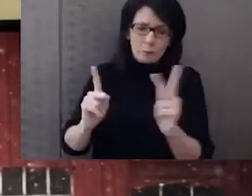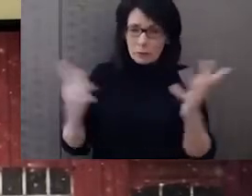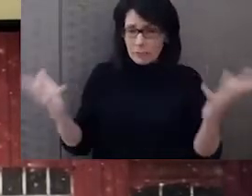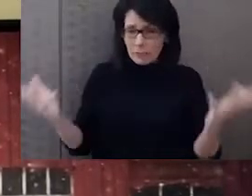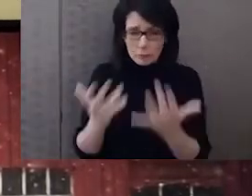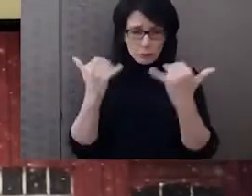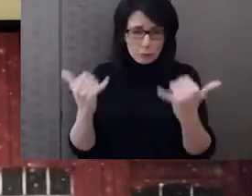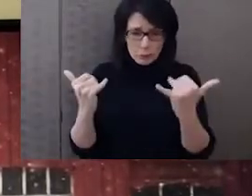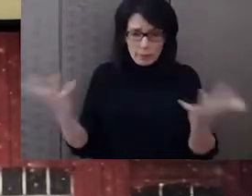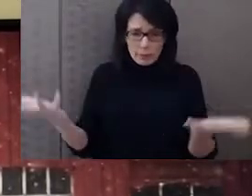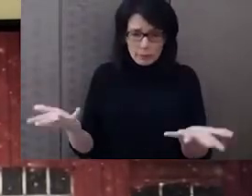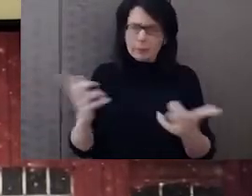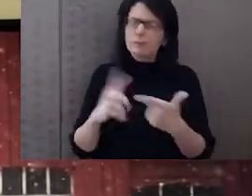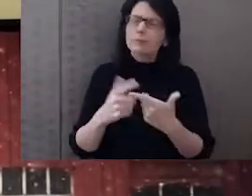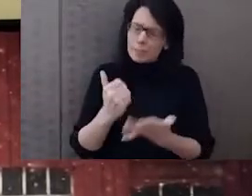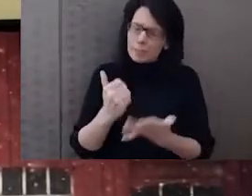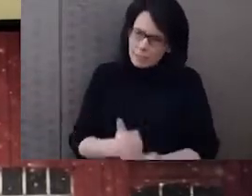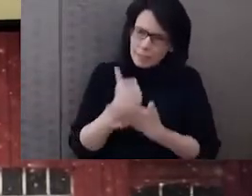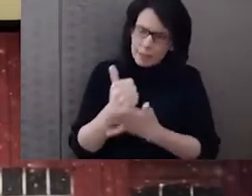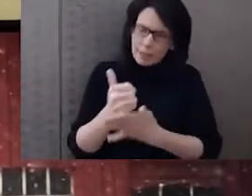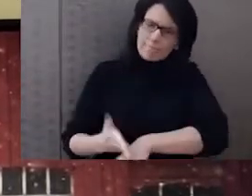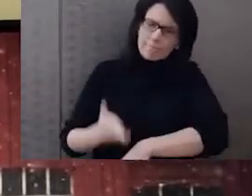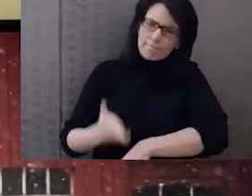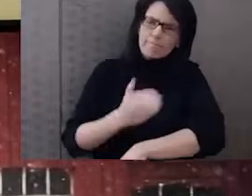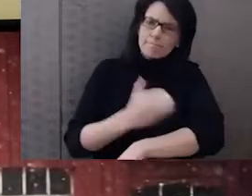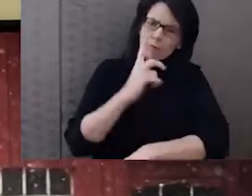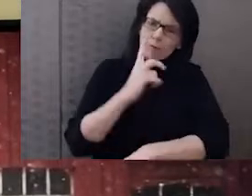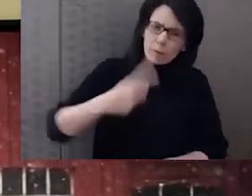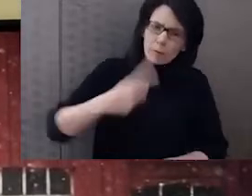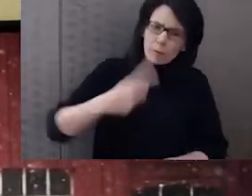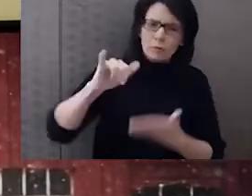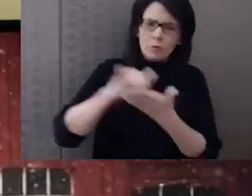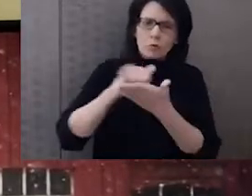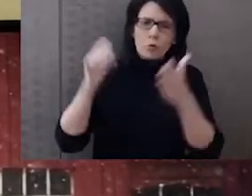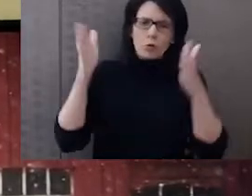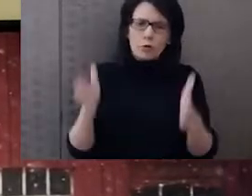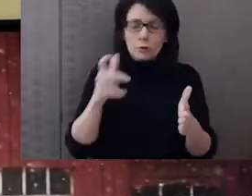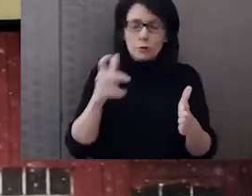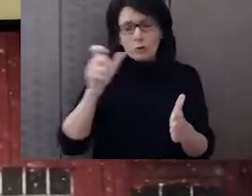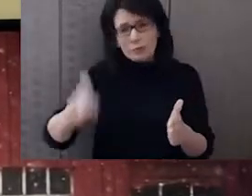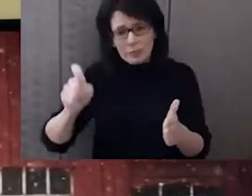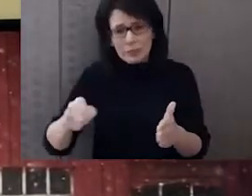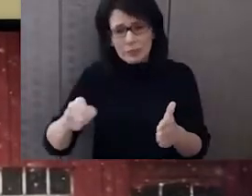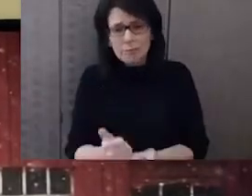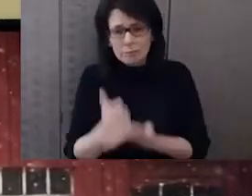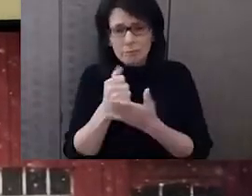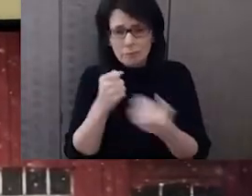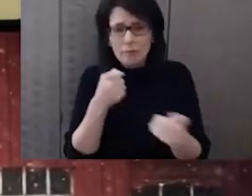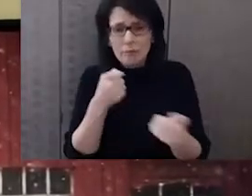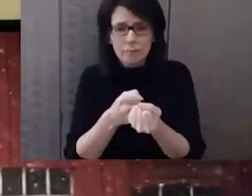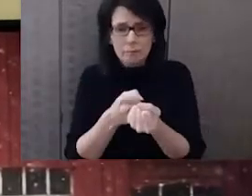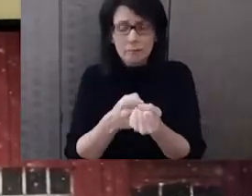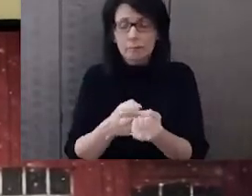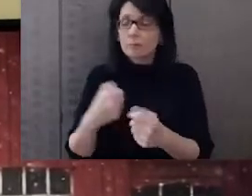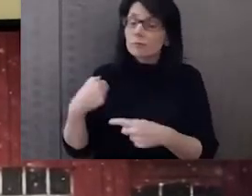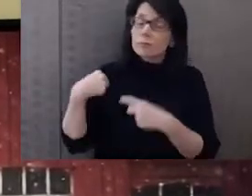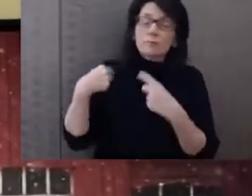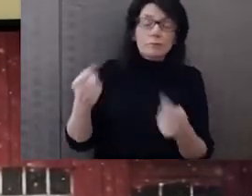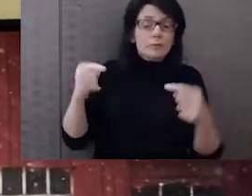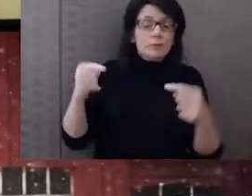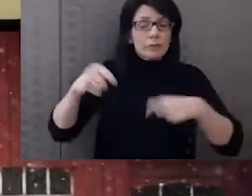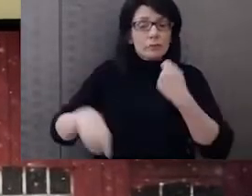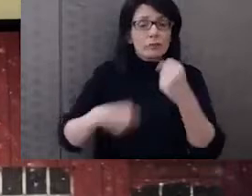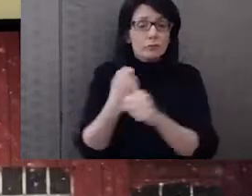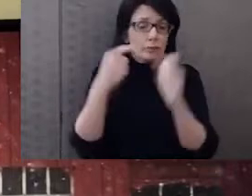happen for New Yorkers in need. I'm proud to share a few examples of our work from the past year. We took action